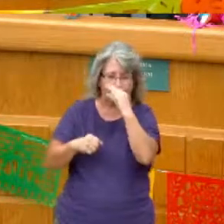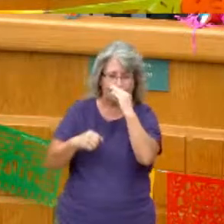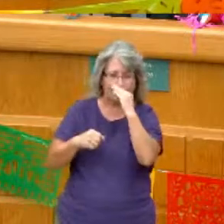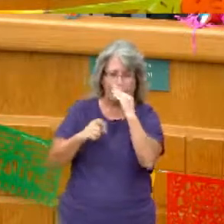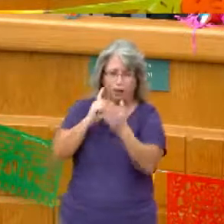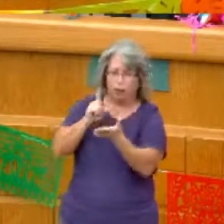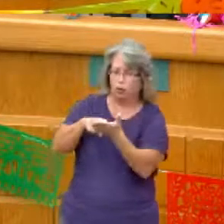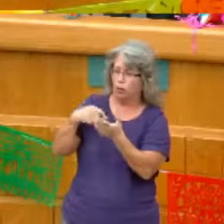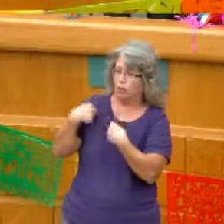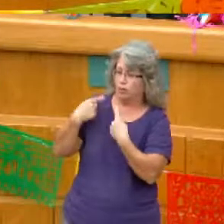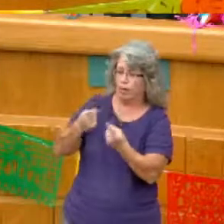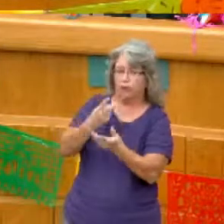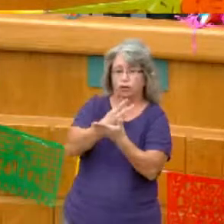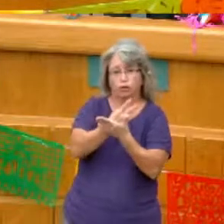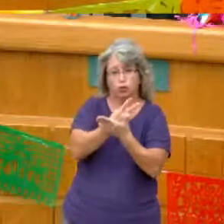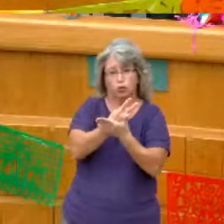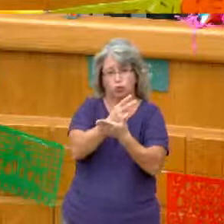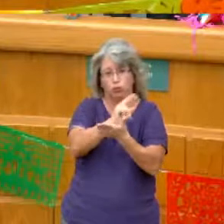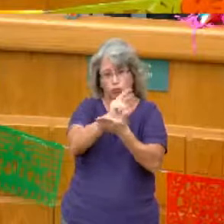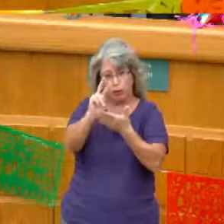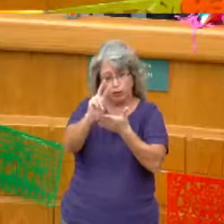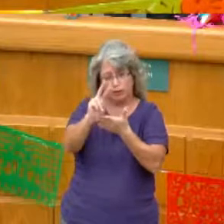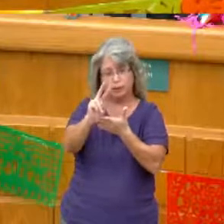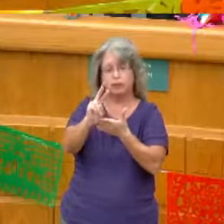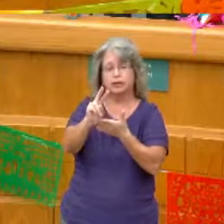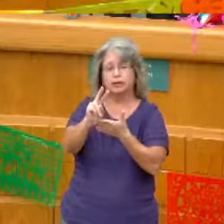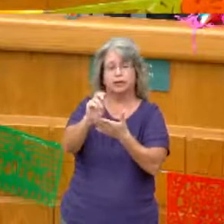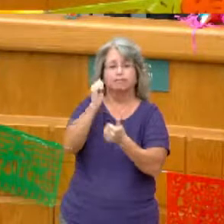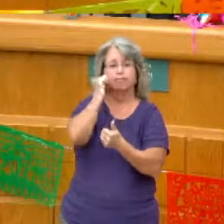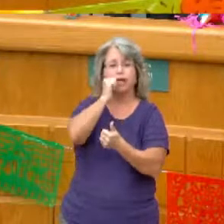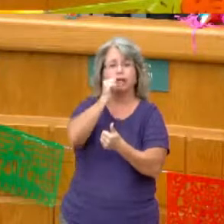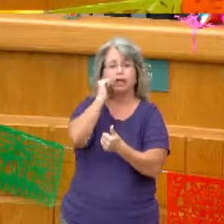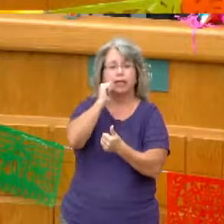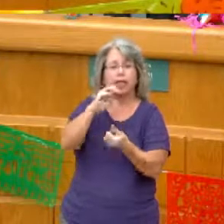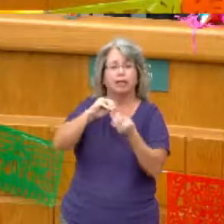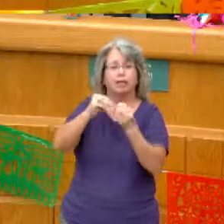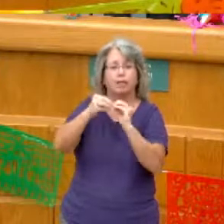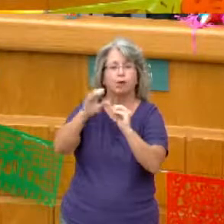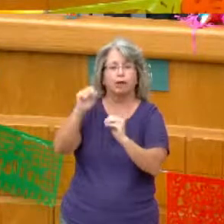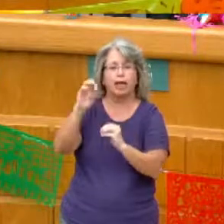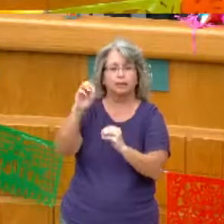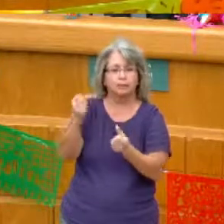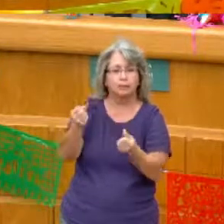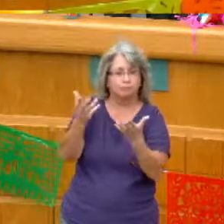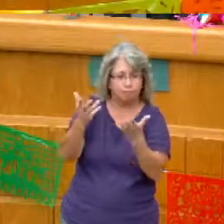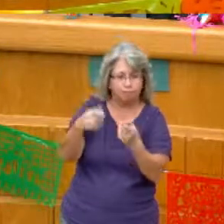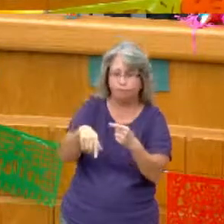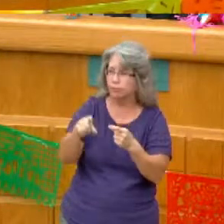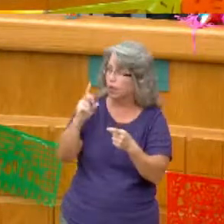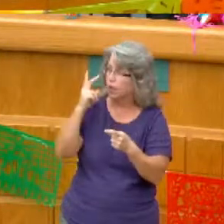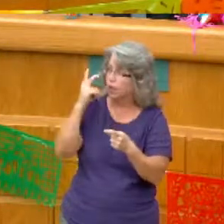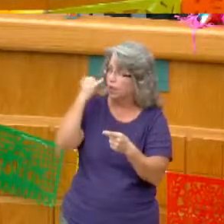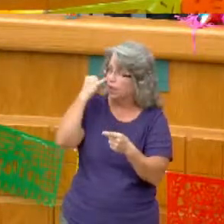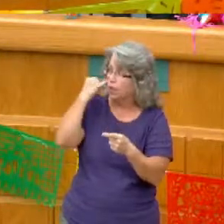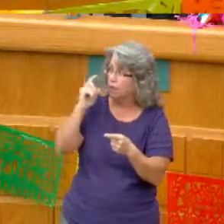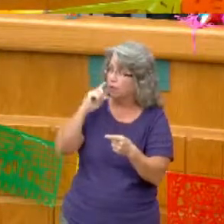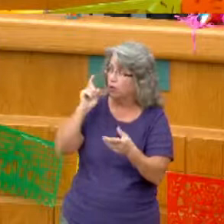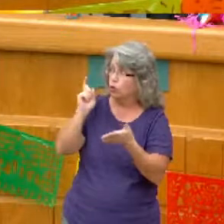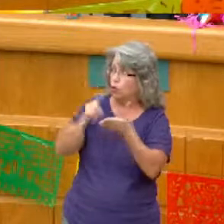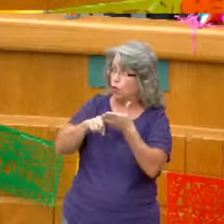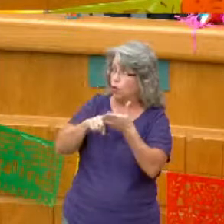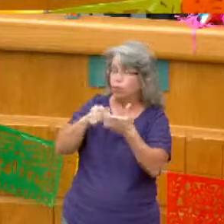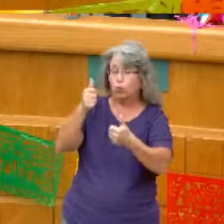daily cases. And I think what's the most important from this is if you look at these numbers below 100. So you're